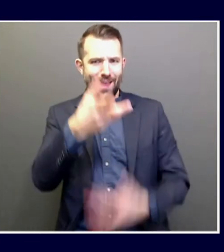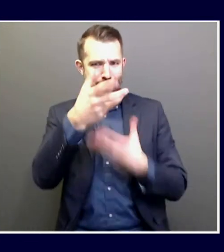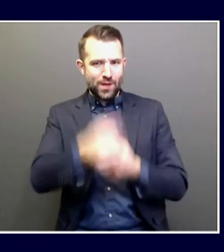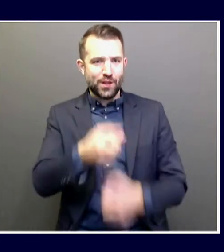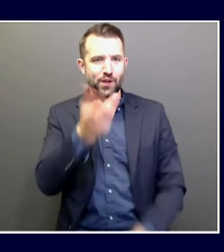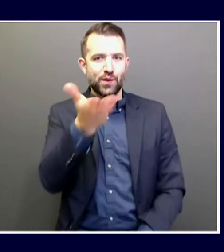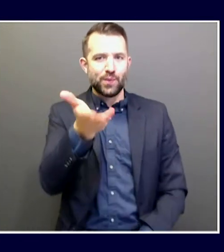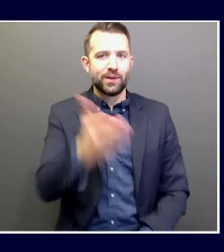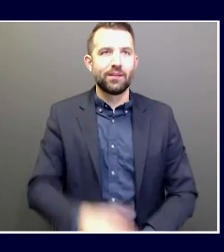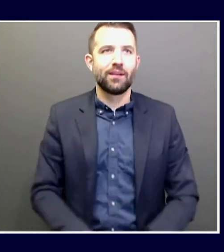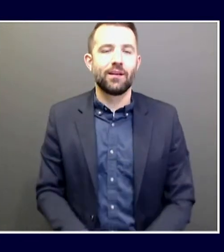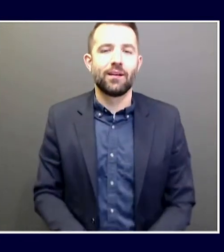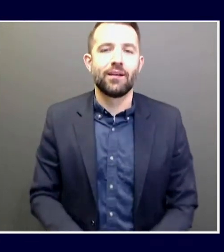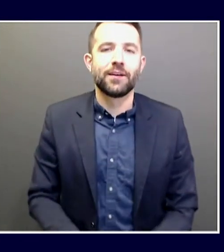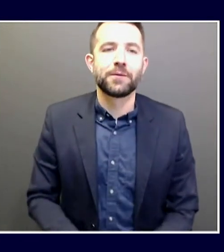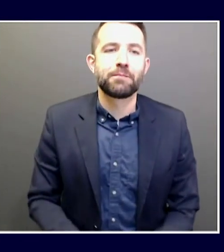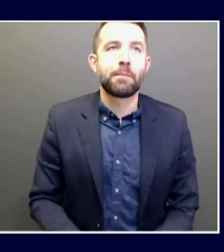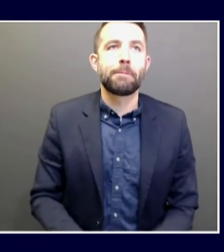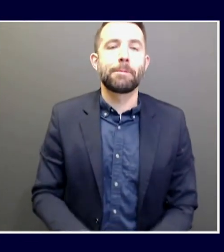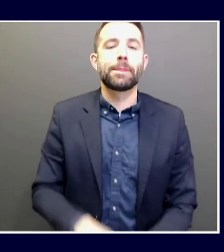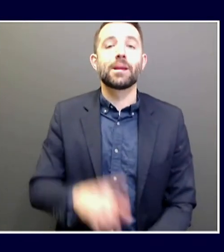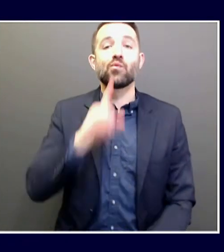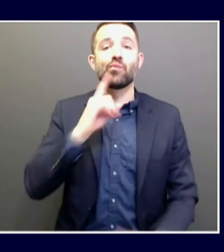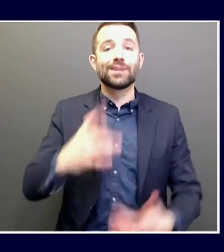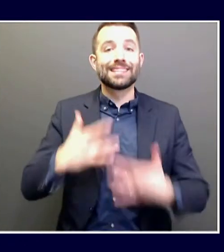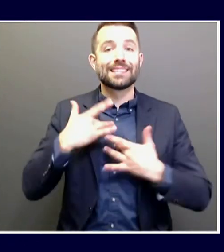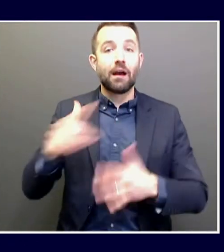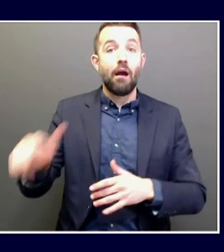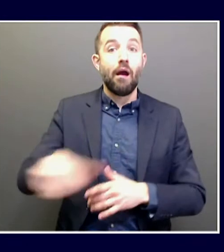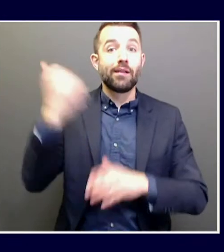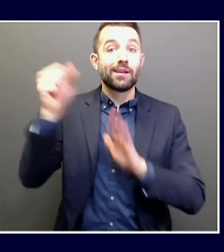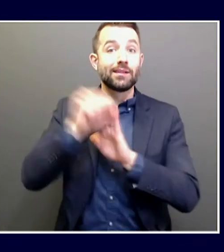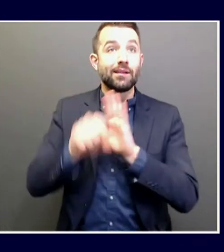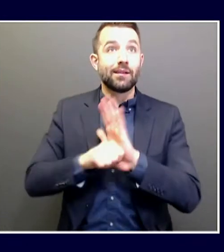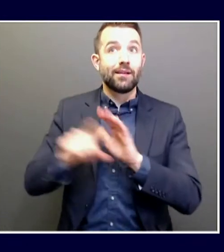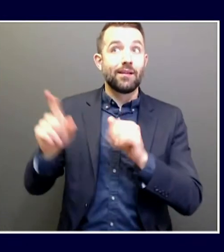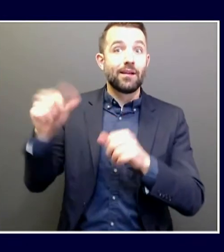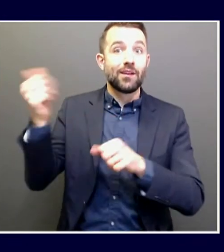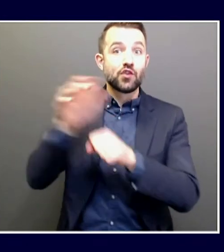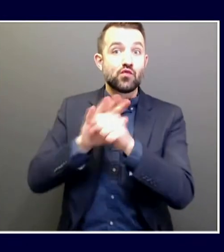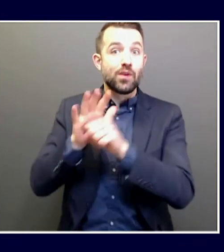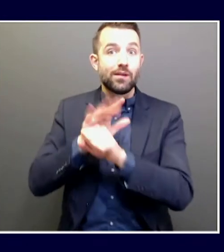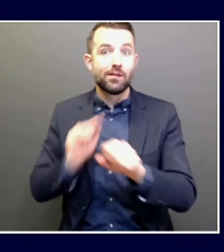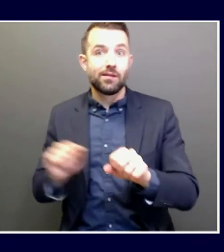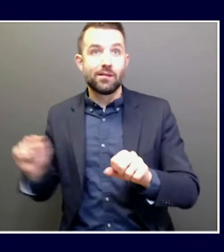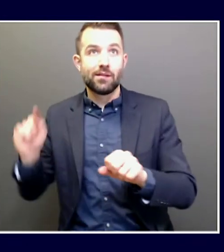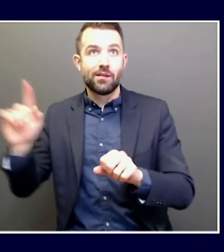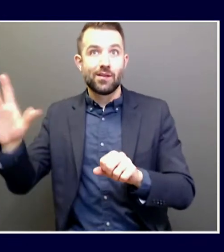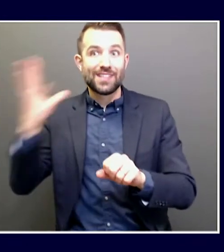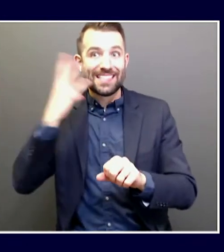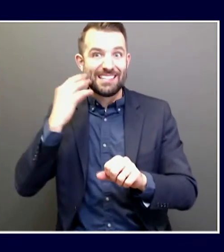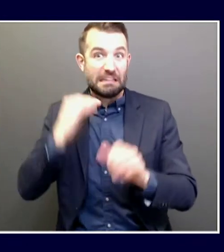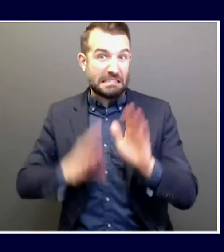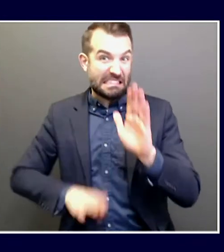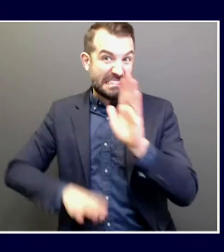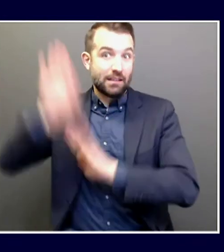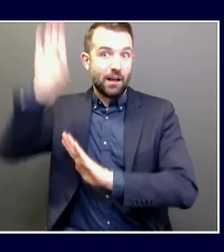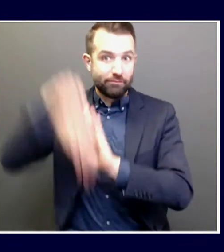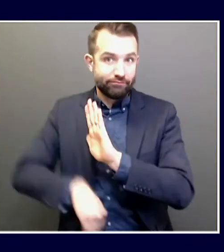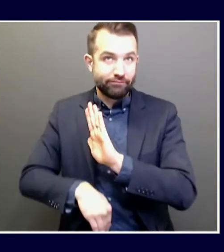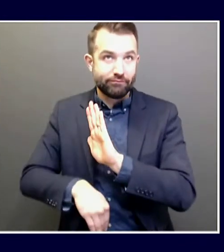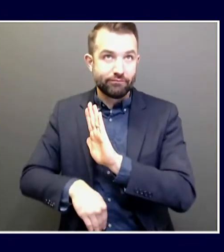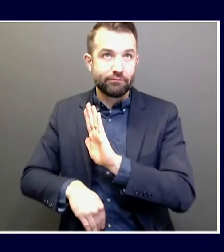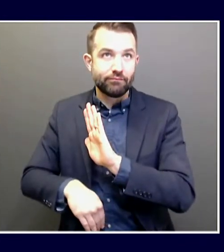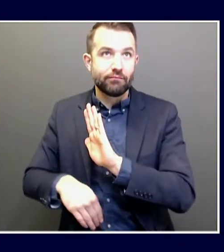at what other states and regions have experienced and then use that to inform our experience. And it's kind of what we consider epidemiological